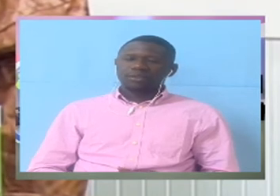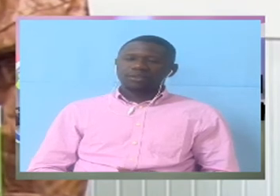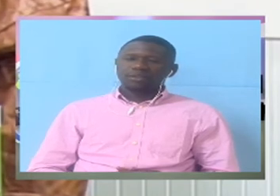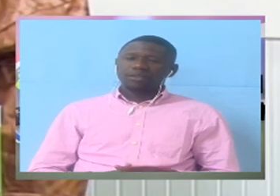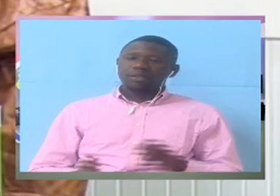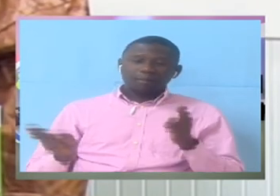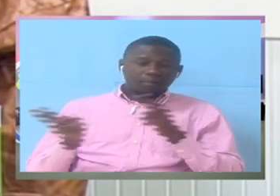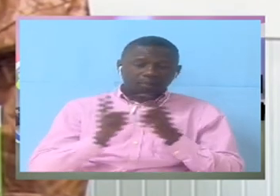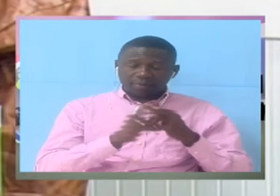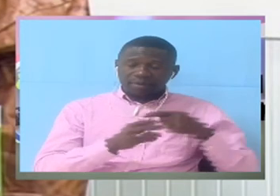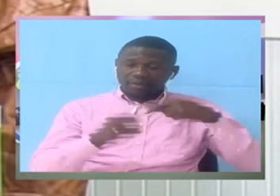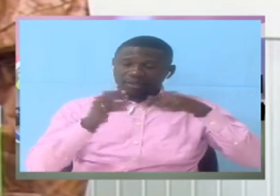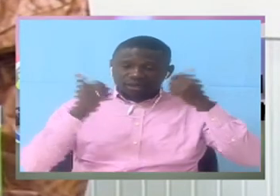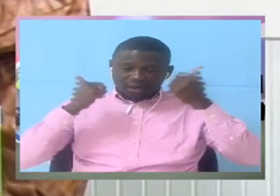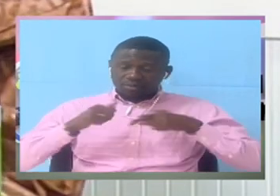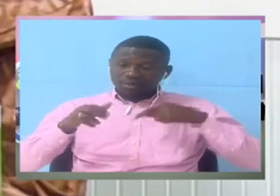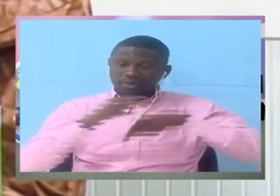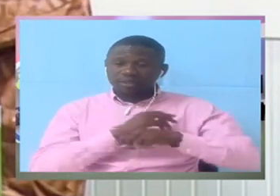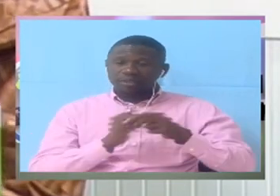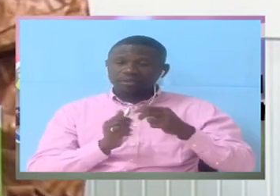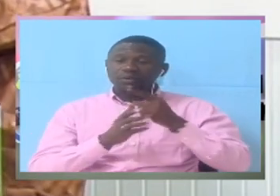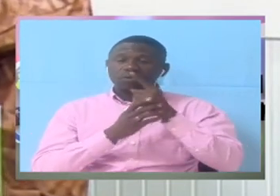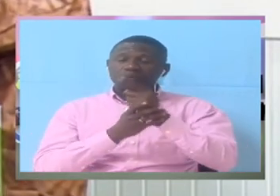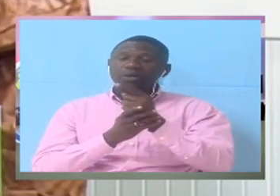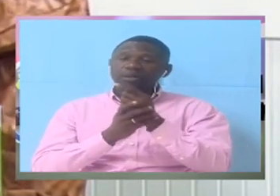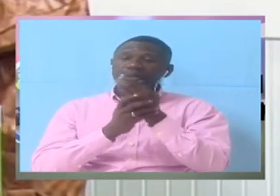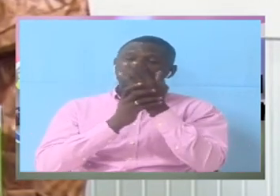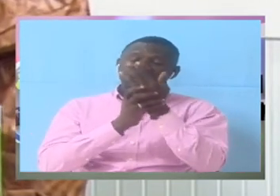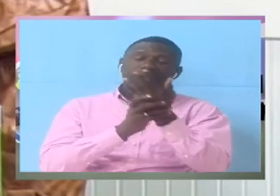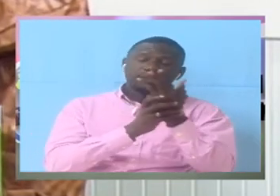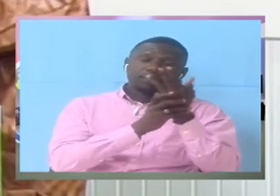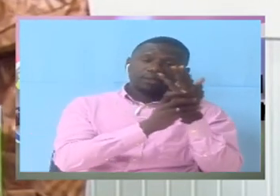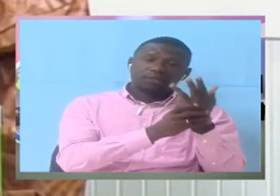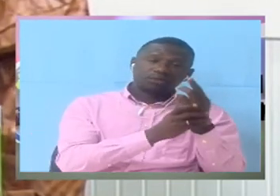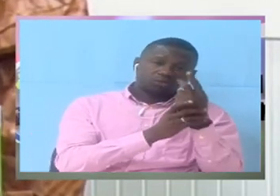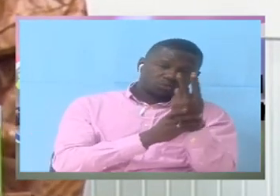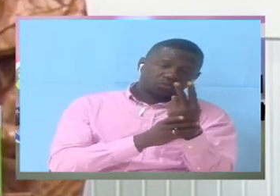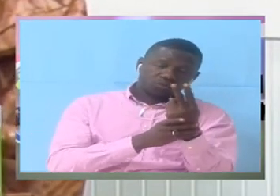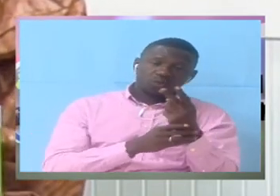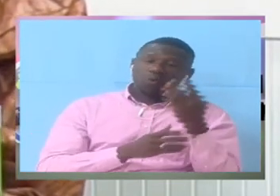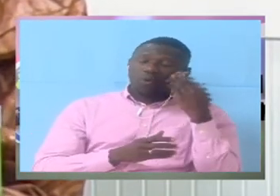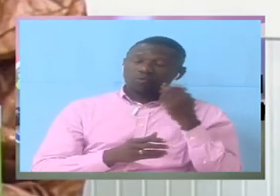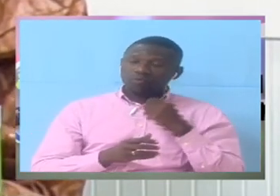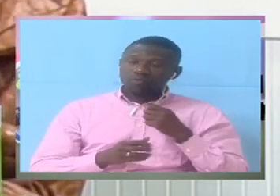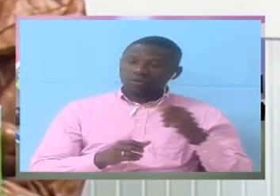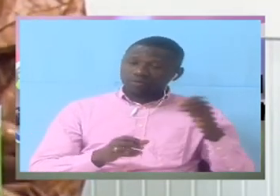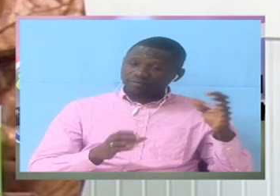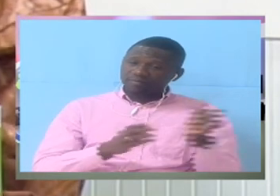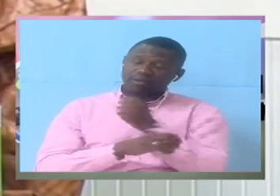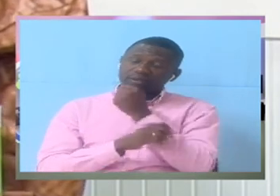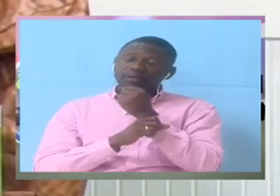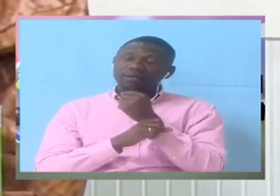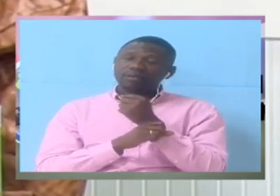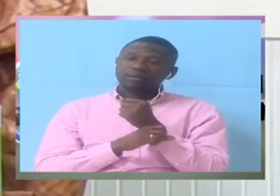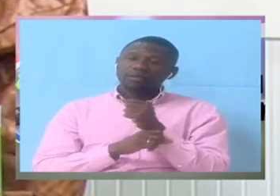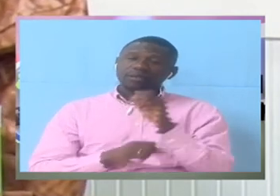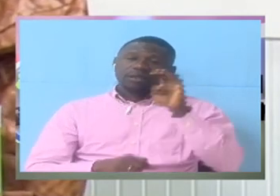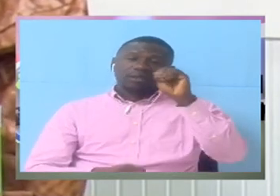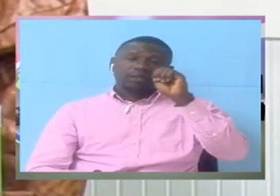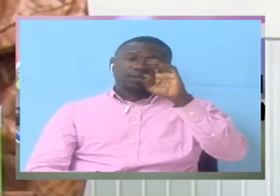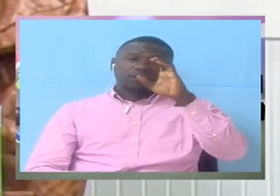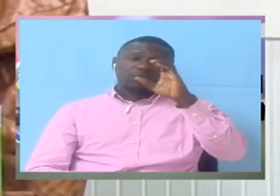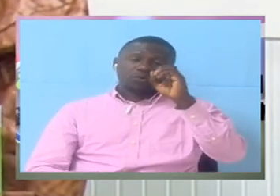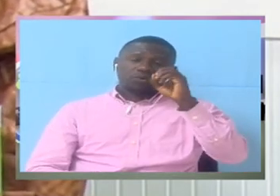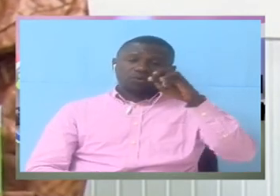1992, in the war in 1992, when we defeated the Ekomok, ye jet fighter tankam. They took